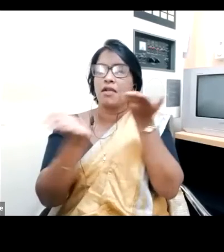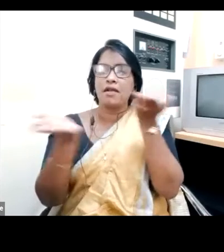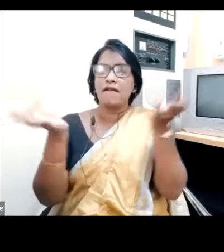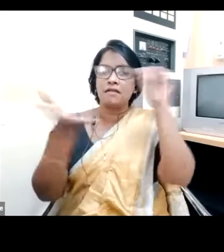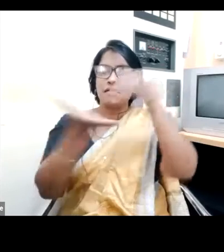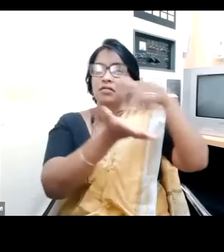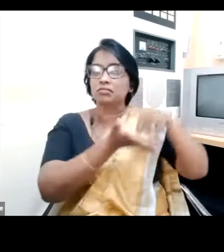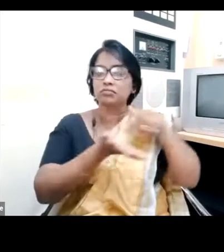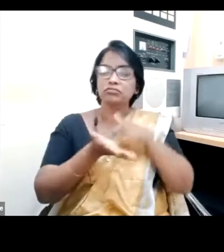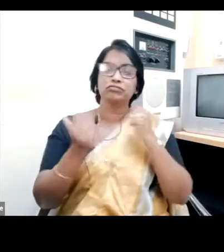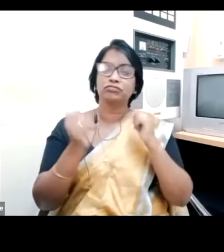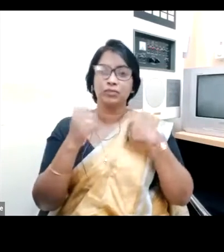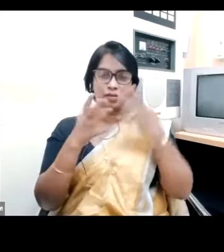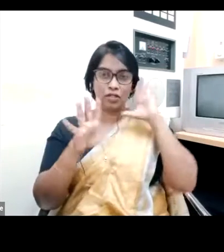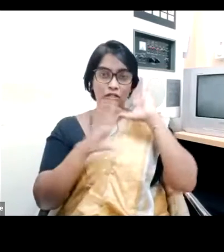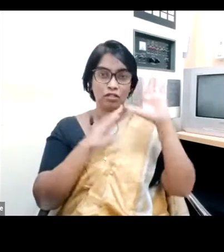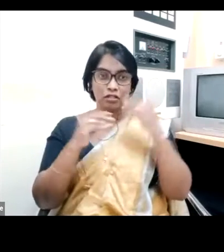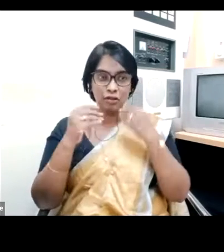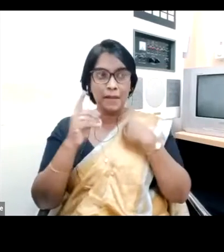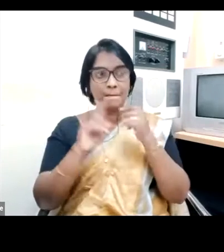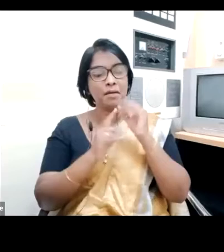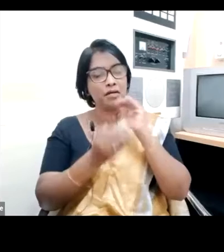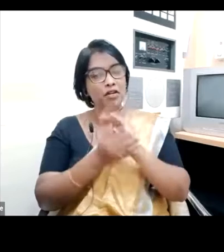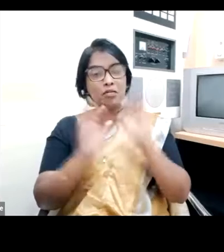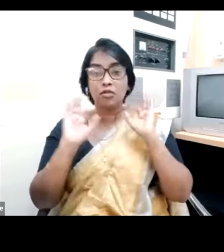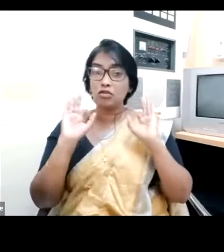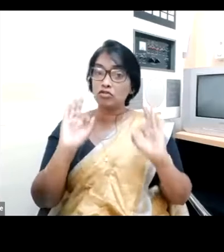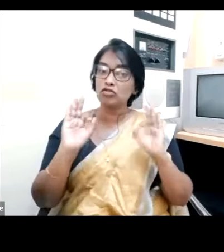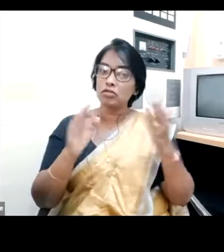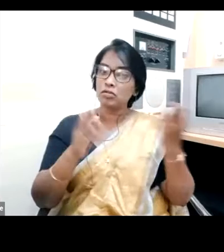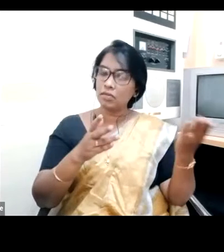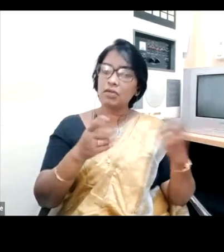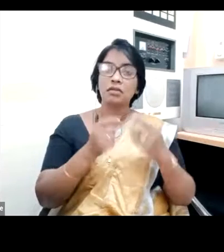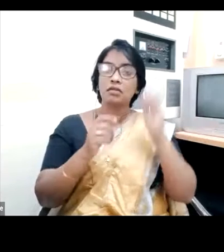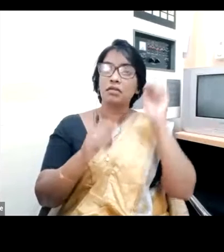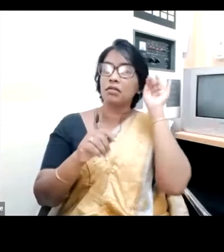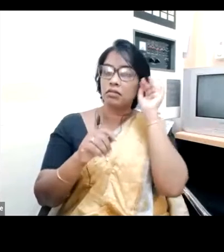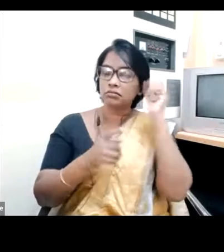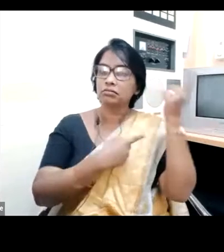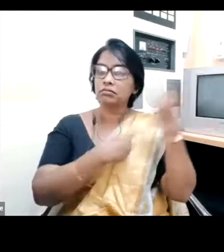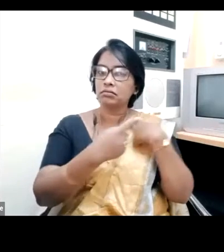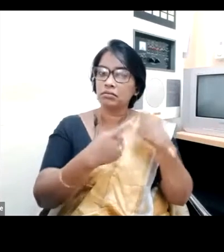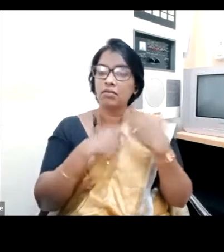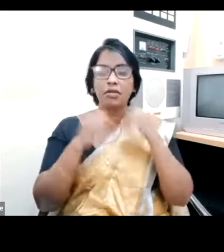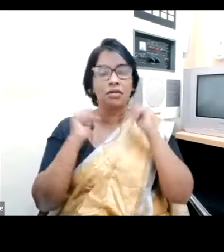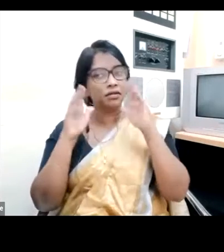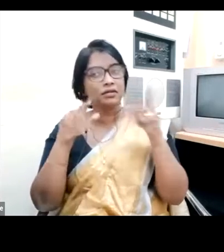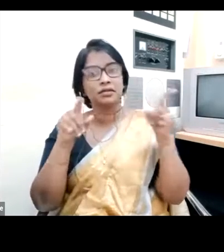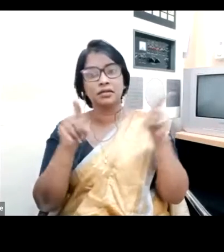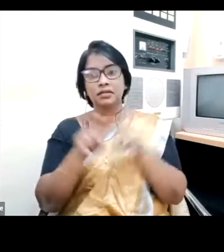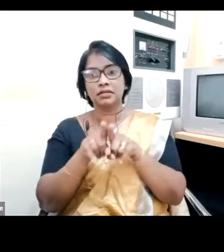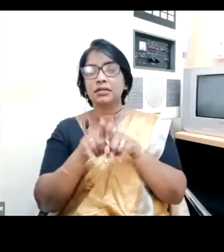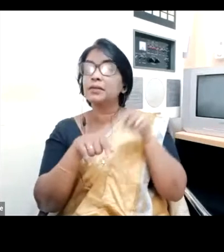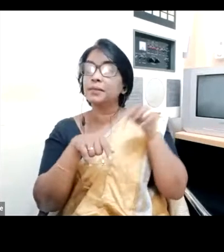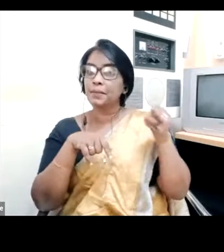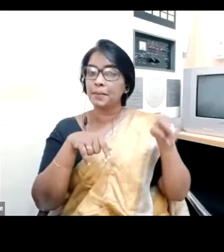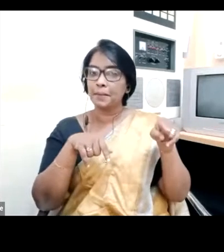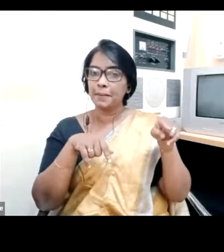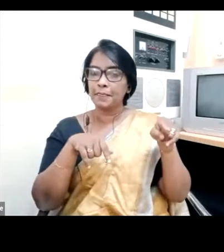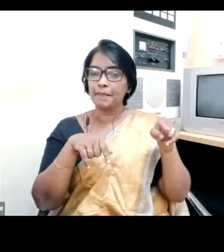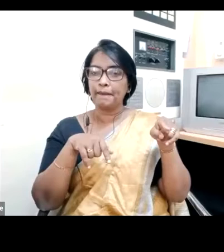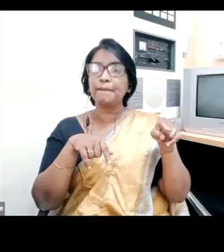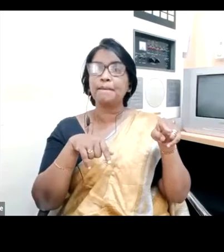towards this. So it is not the doom and gloom scenario that I can predict here. It's something that is quite